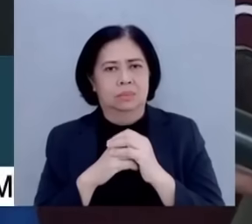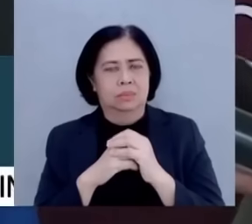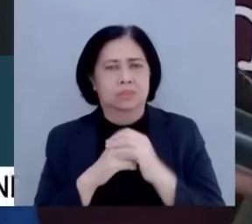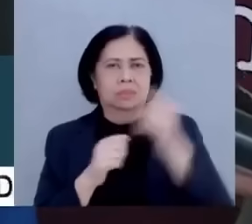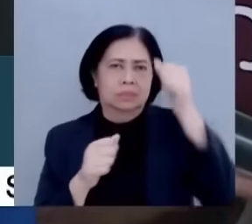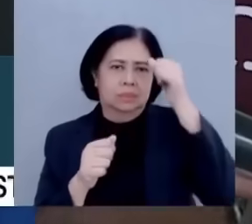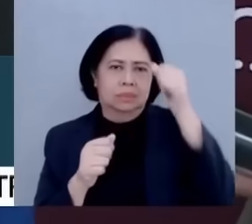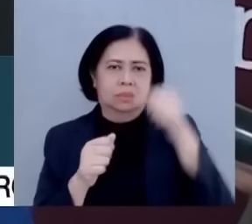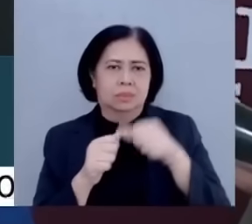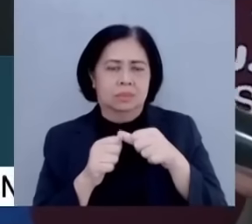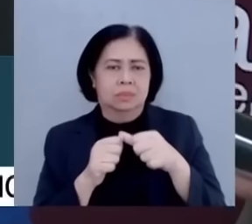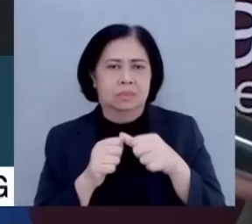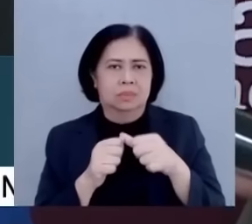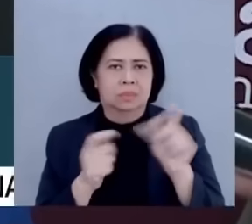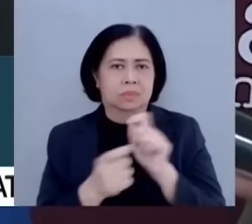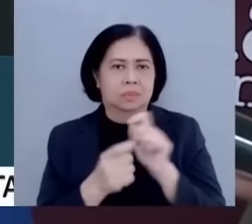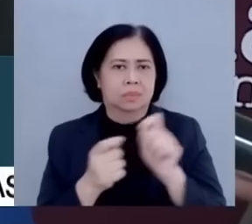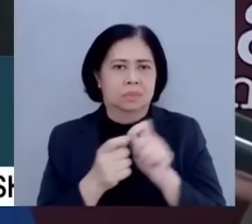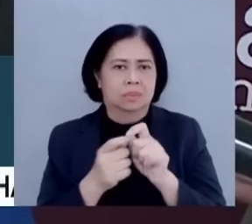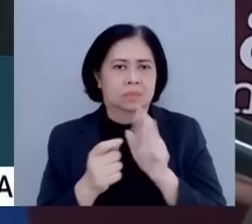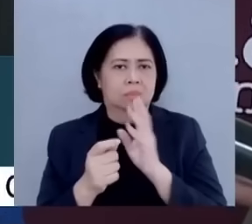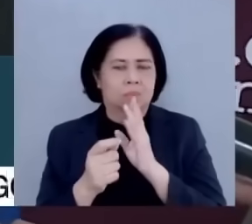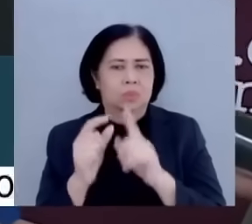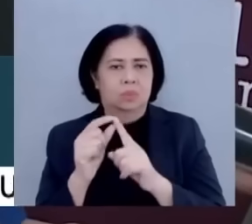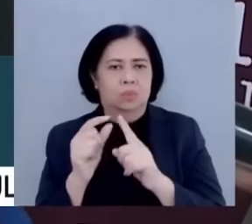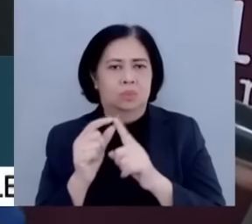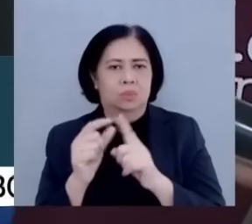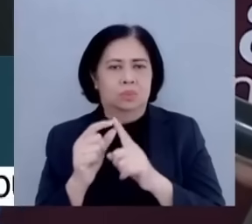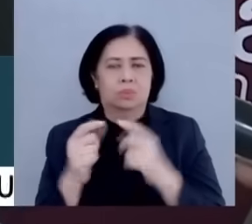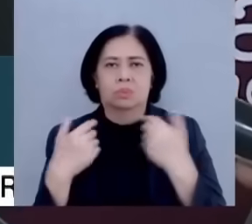remembering the exact words. Yes. So there was